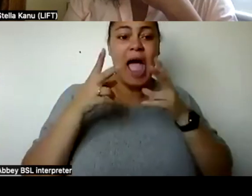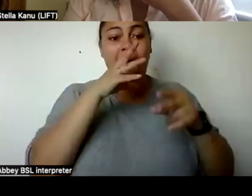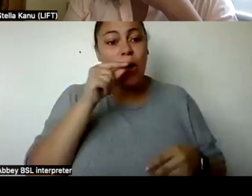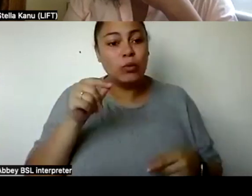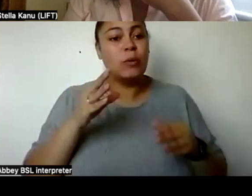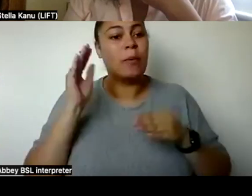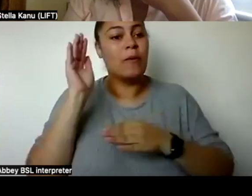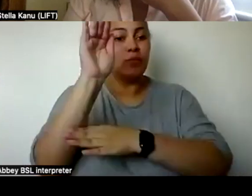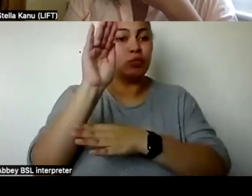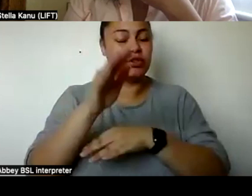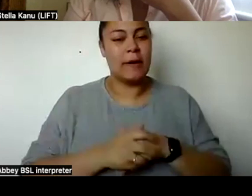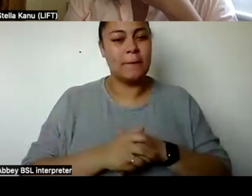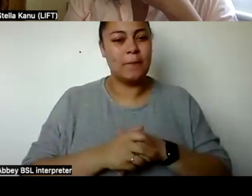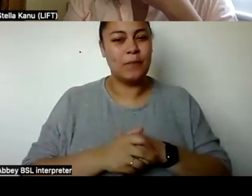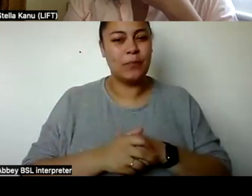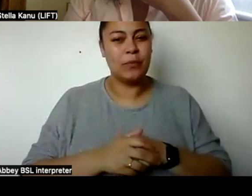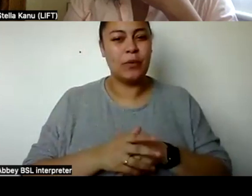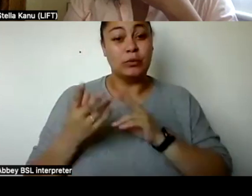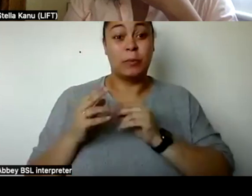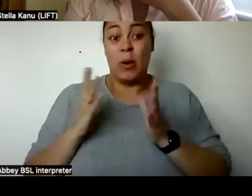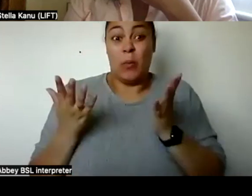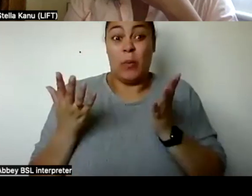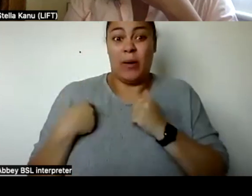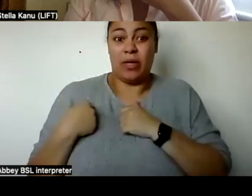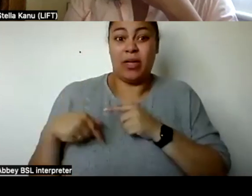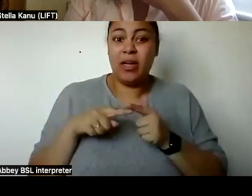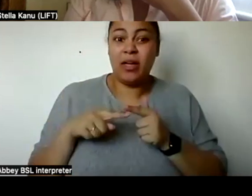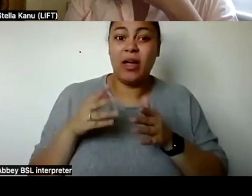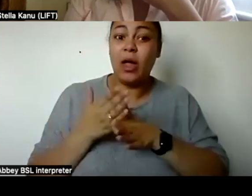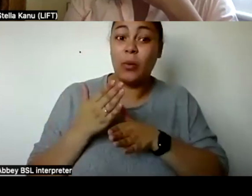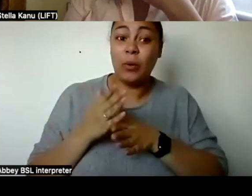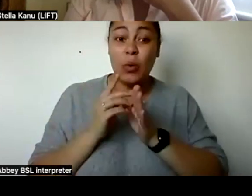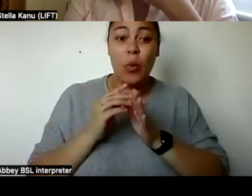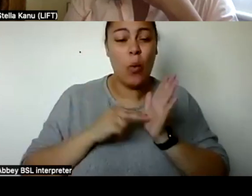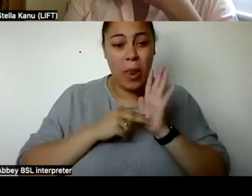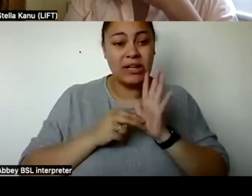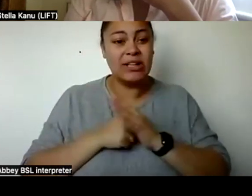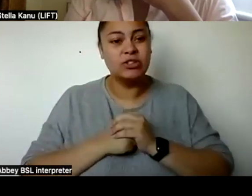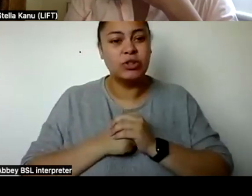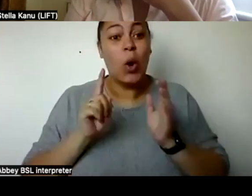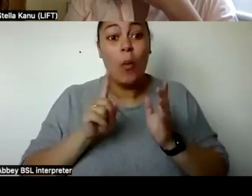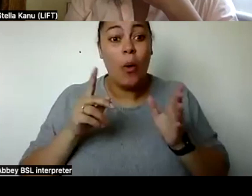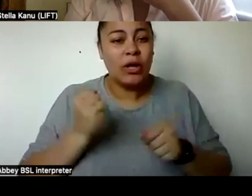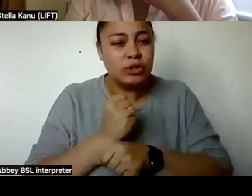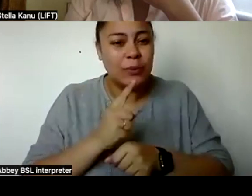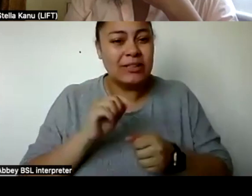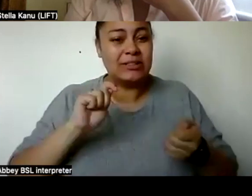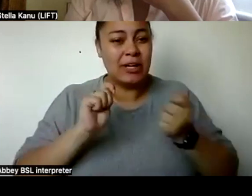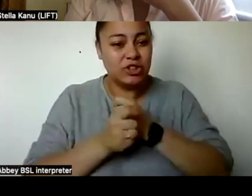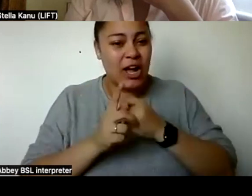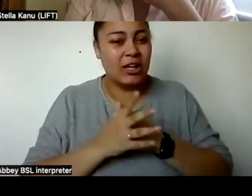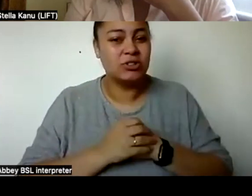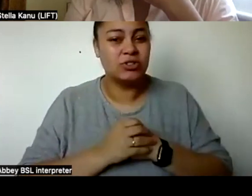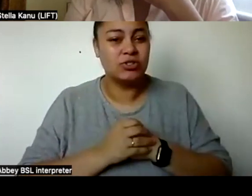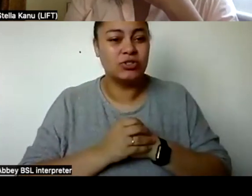Future. And it talked about where we were as an organisation and what we were doing to achieve faster change. And